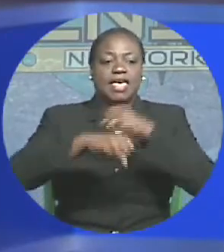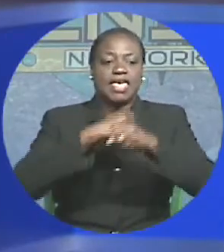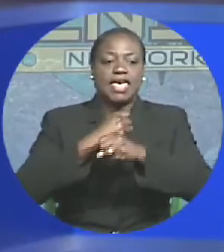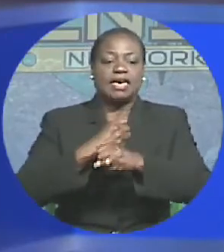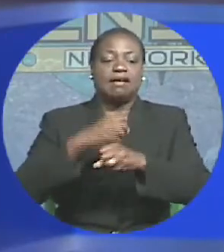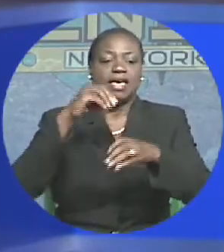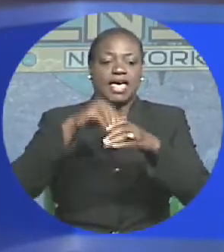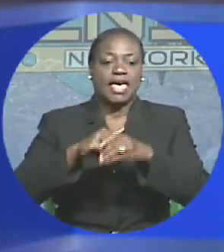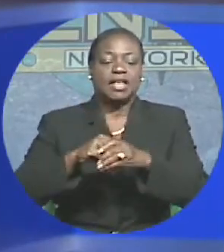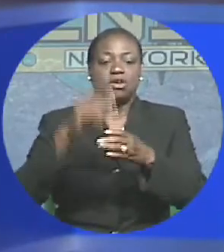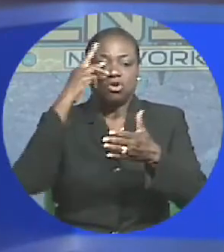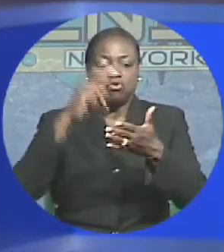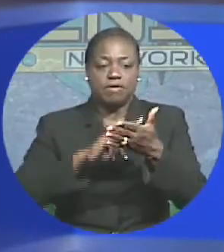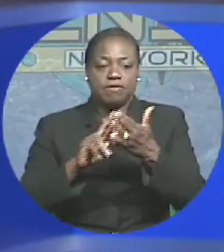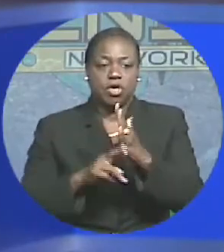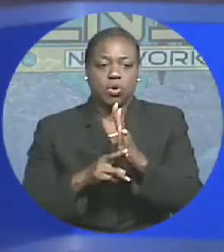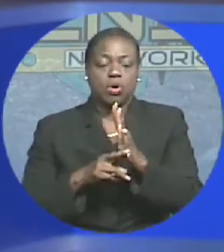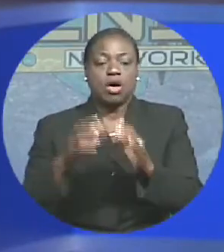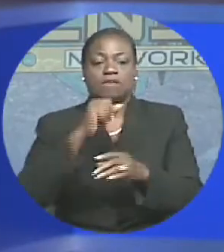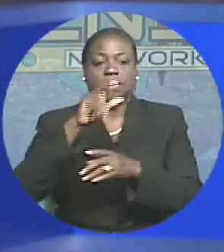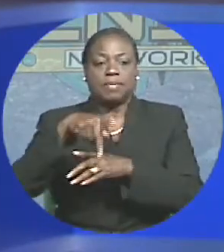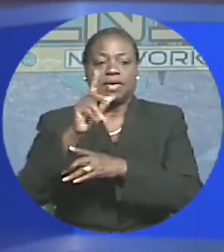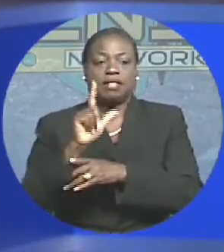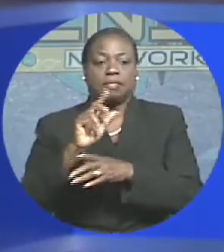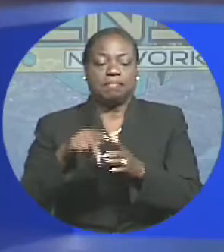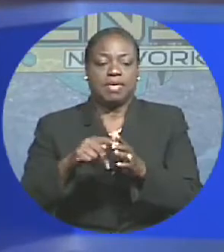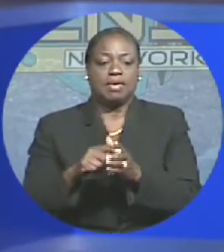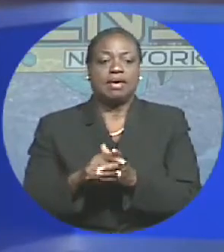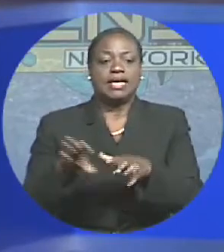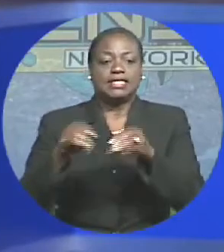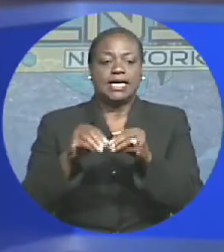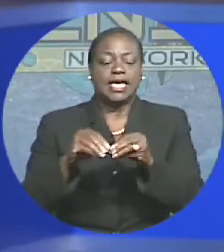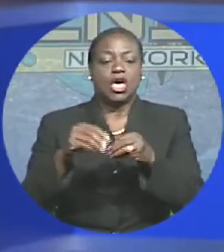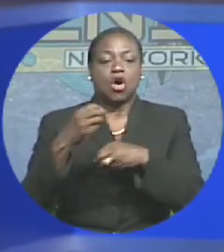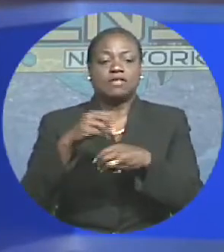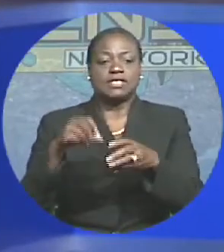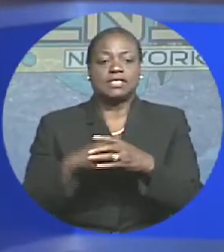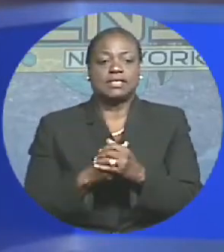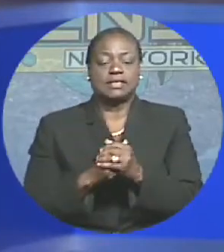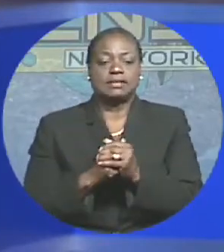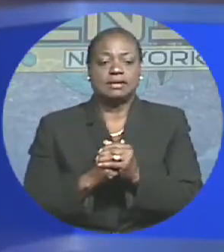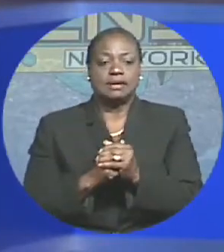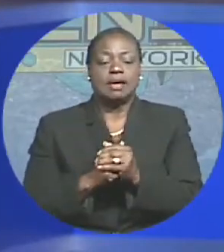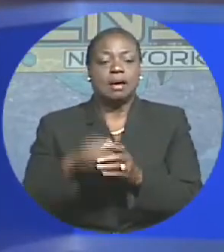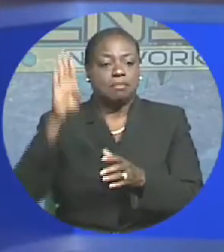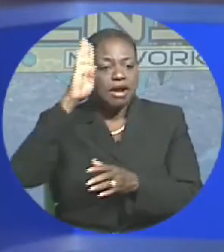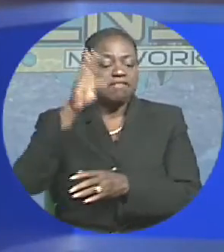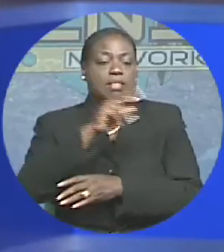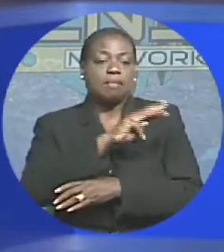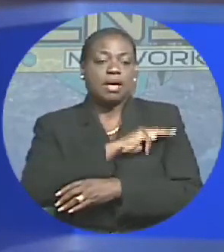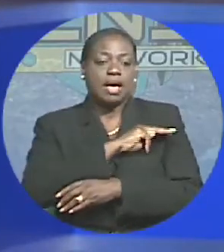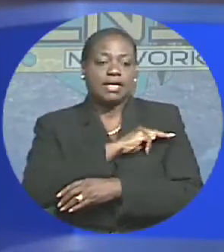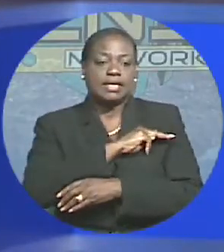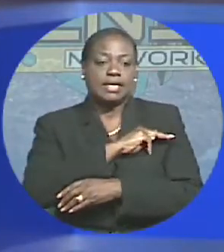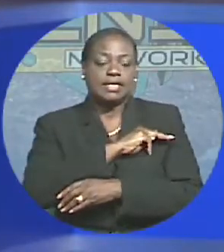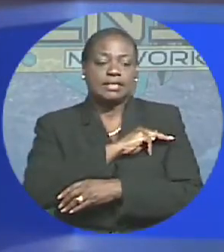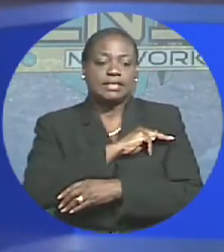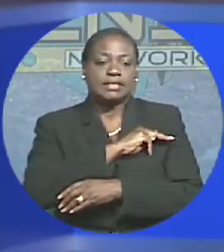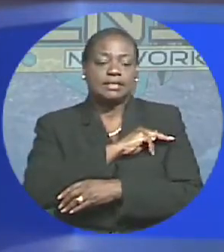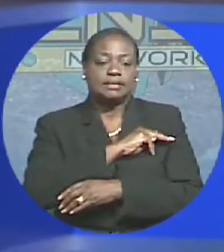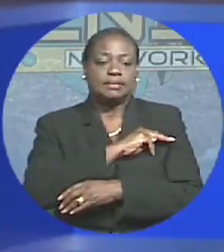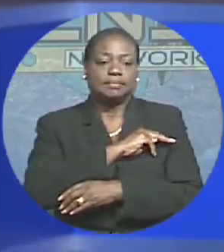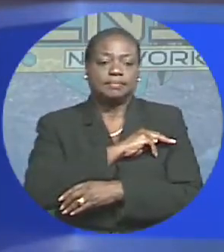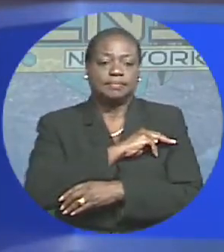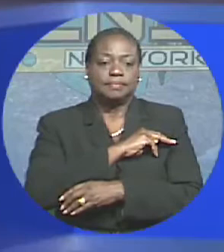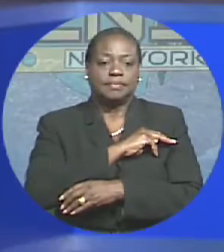government ahead of the PLP's one-year anniversary since taking office back on May 7th, DNA leader Branville McCartney affirmed his party's hope for